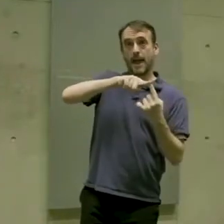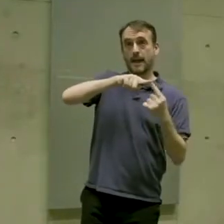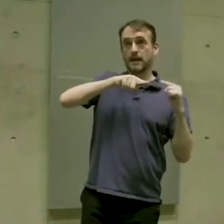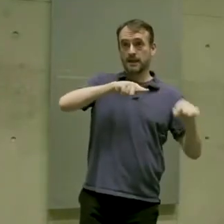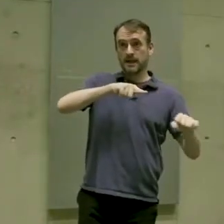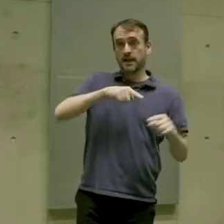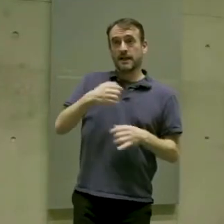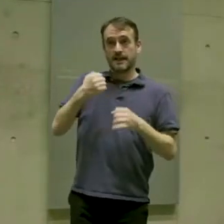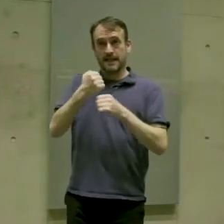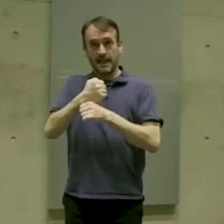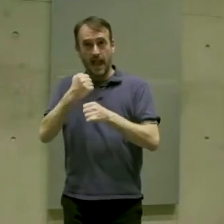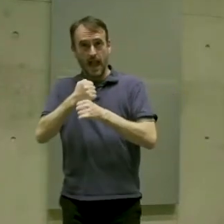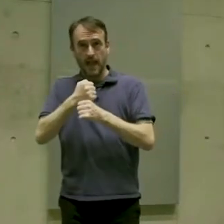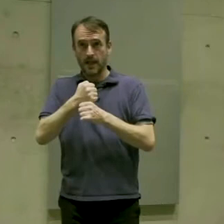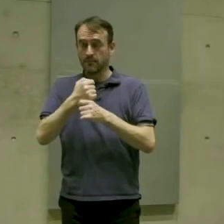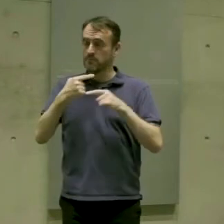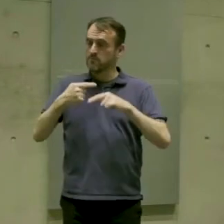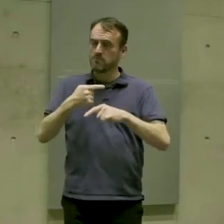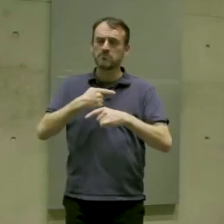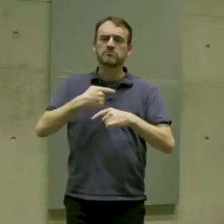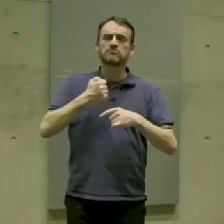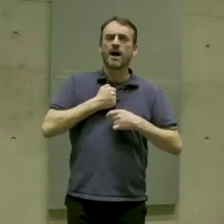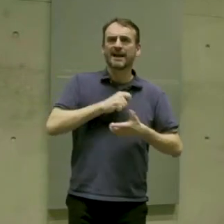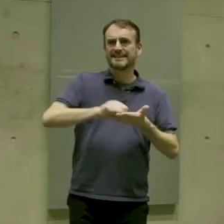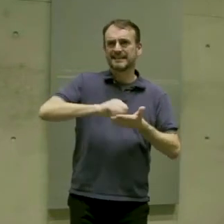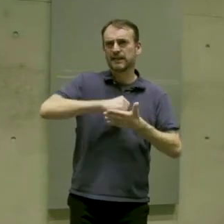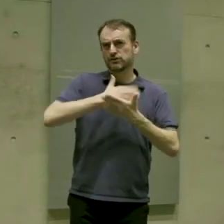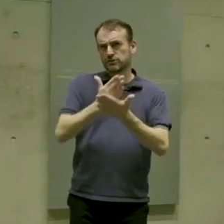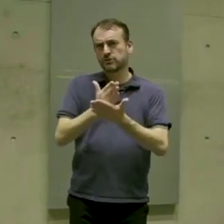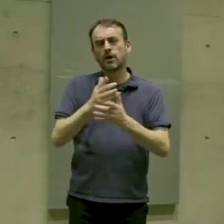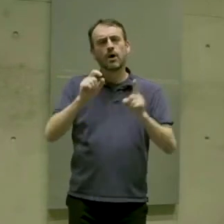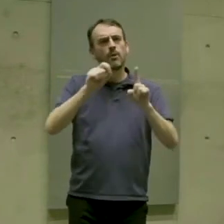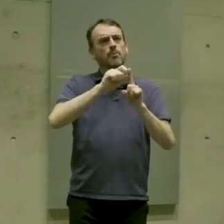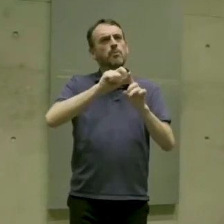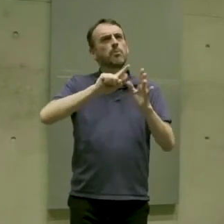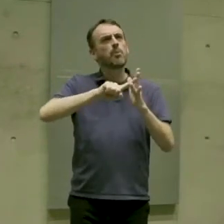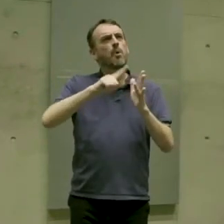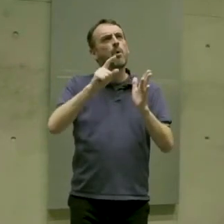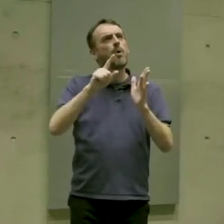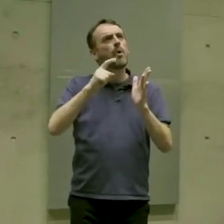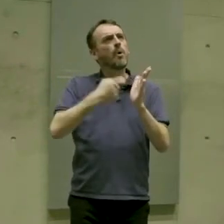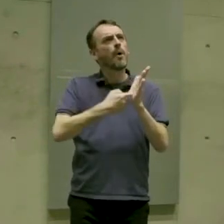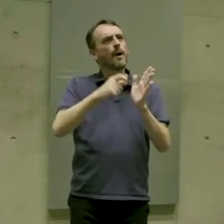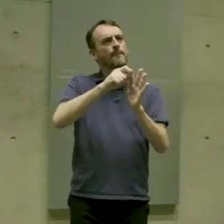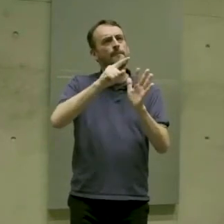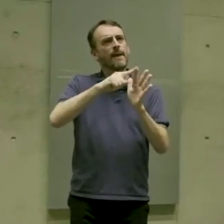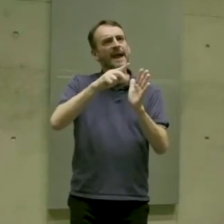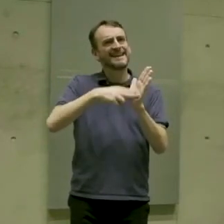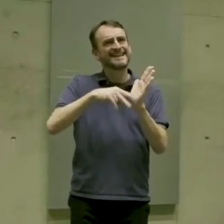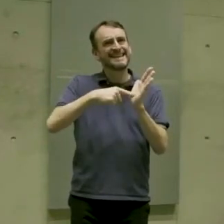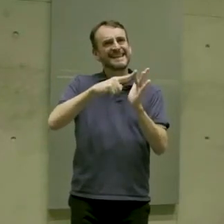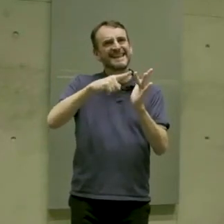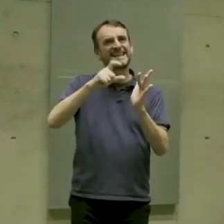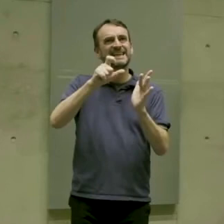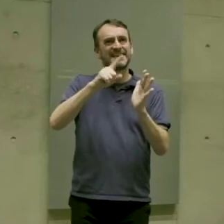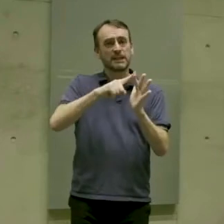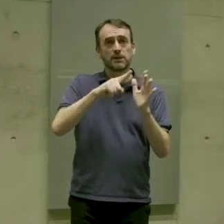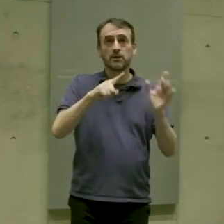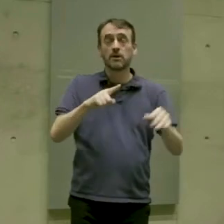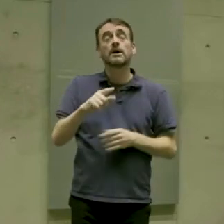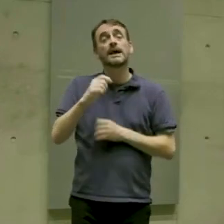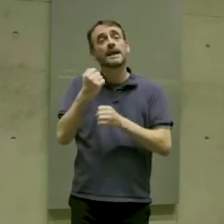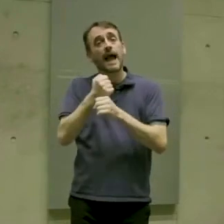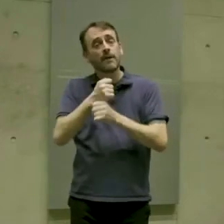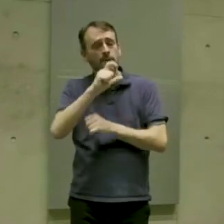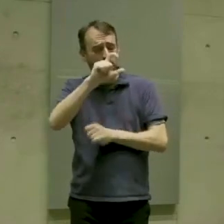part of my work on my dissertation. Porpentine's Cyber Queen is everything I love about interactive fiction, Gothic